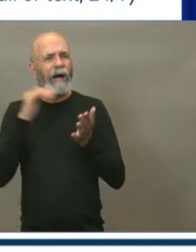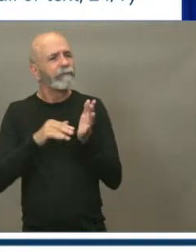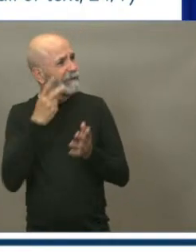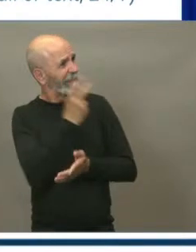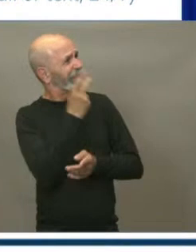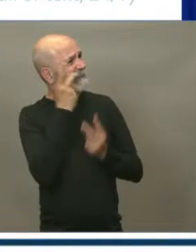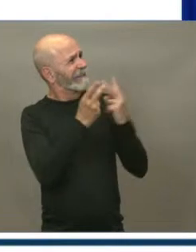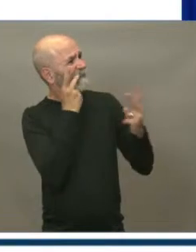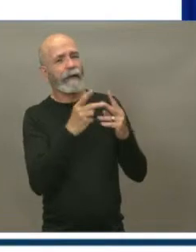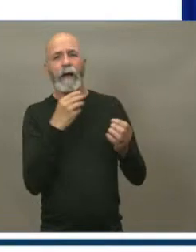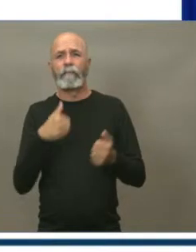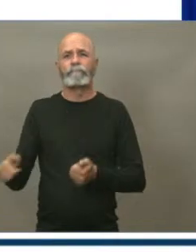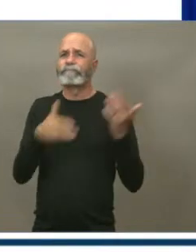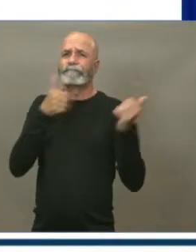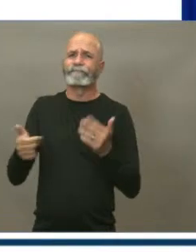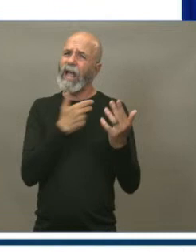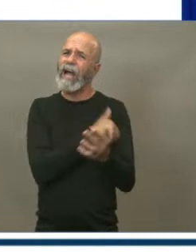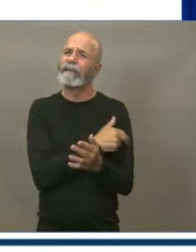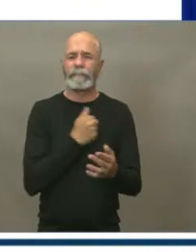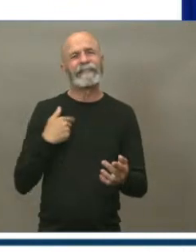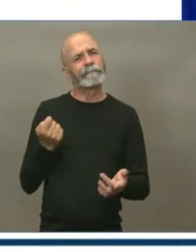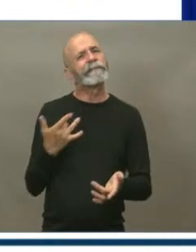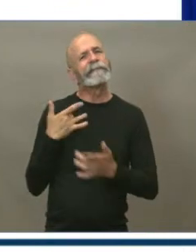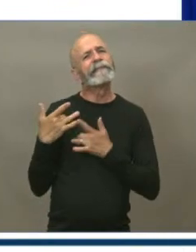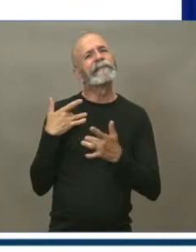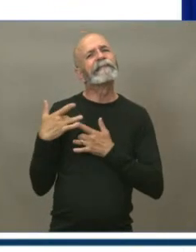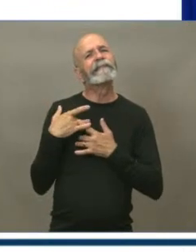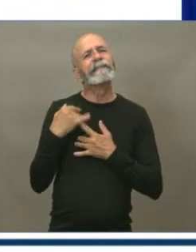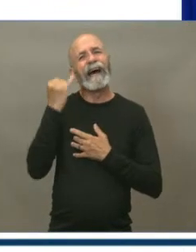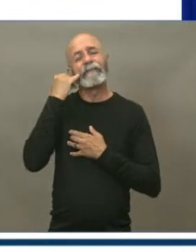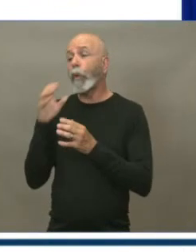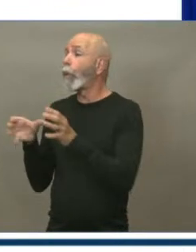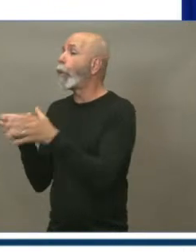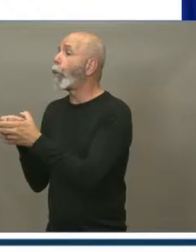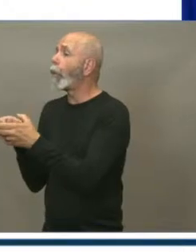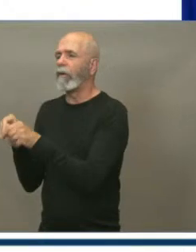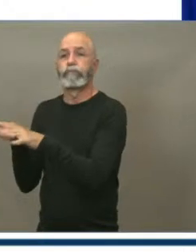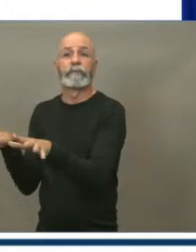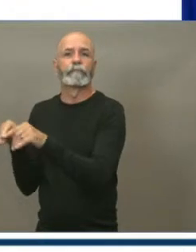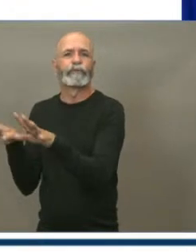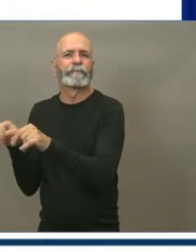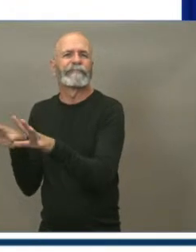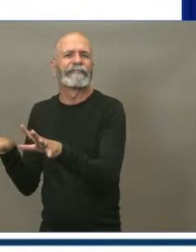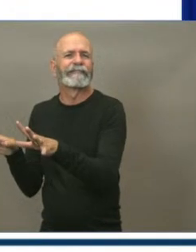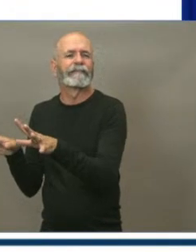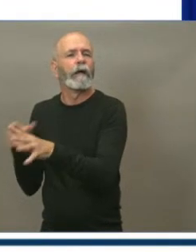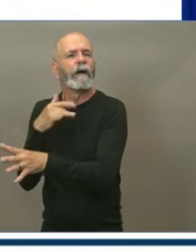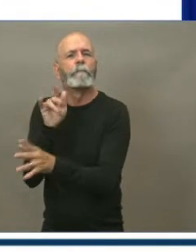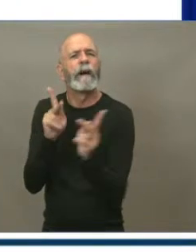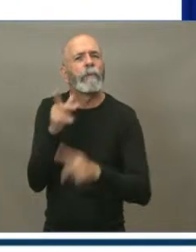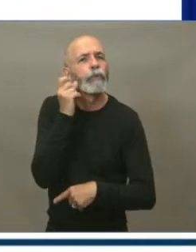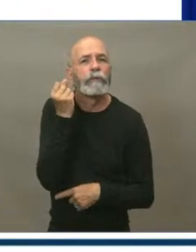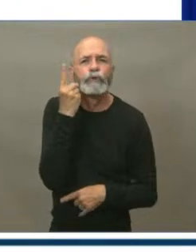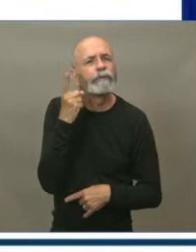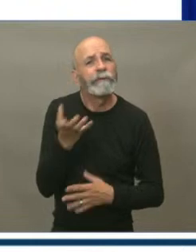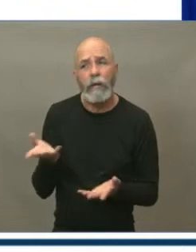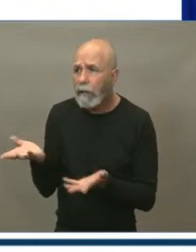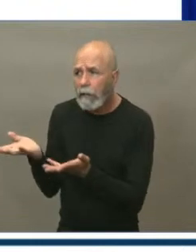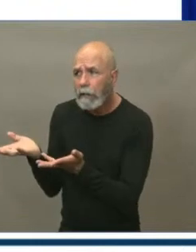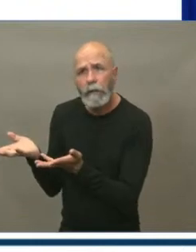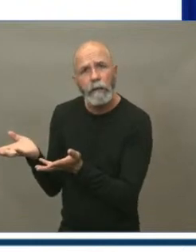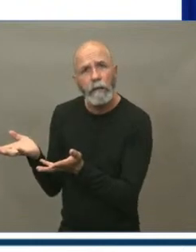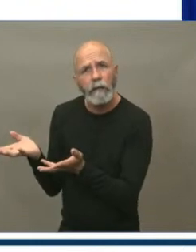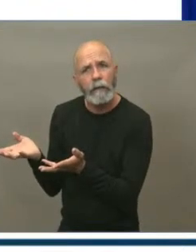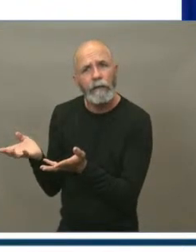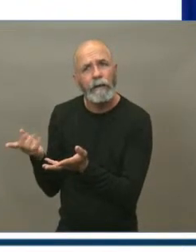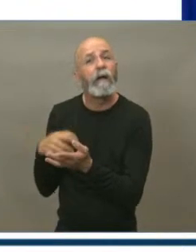in some communities are a concern, and the fact that some people still aren't getting it is also a concern. If you don't want to follow the rules for